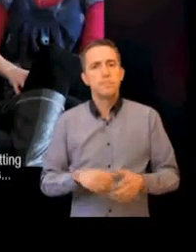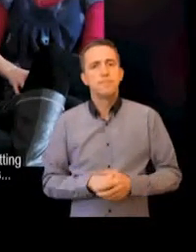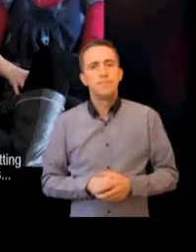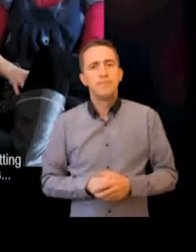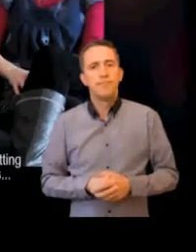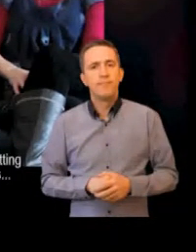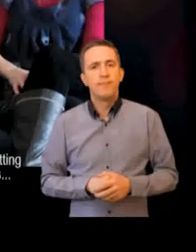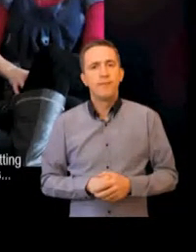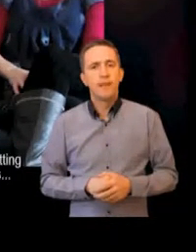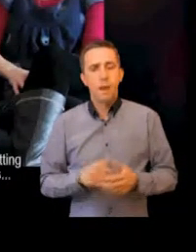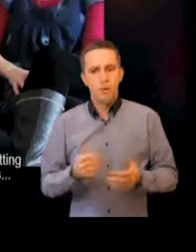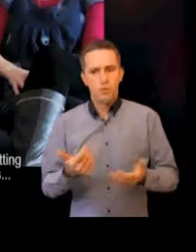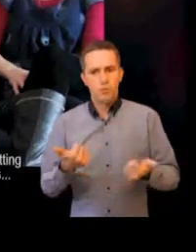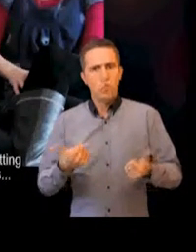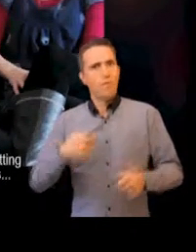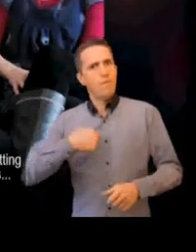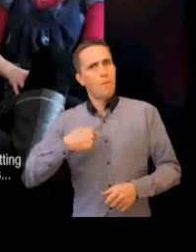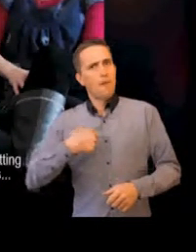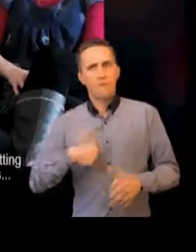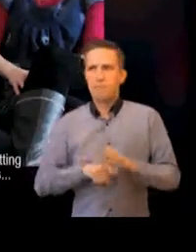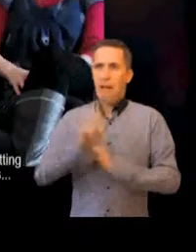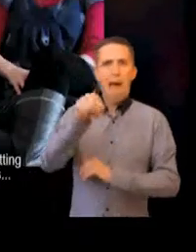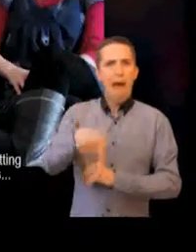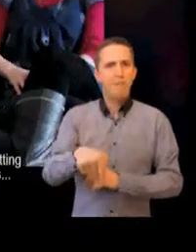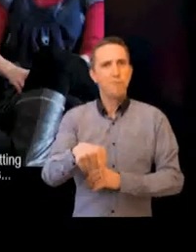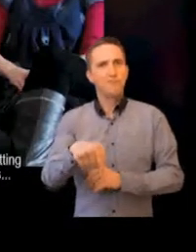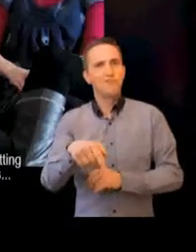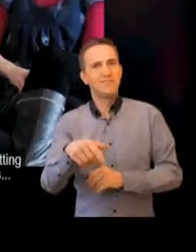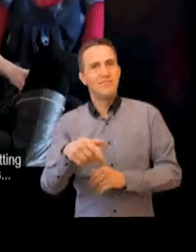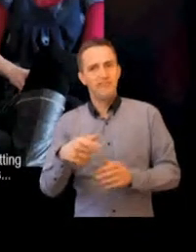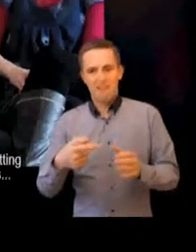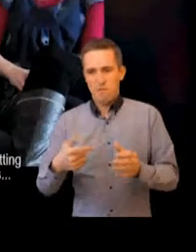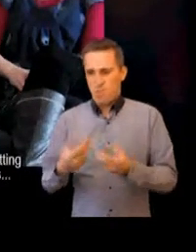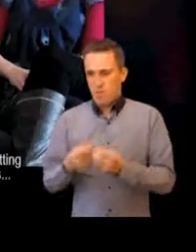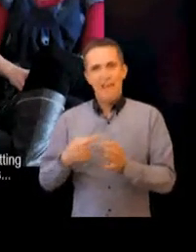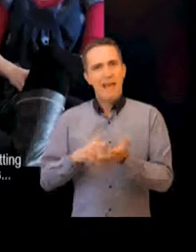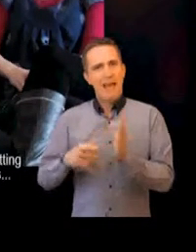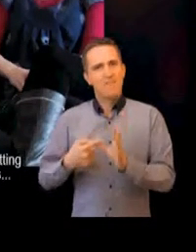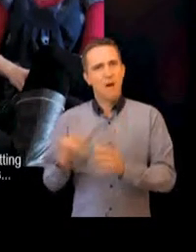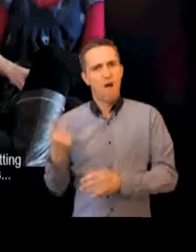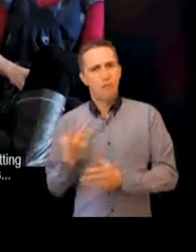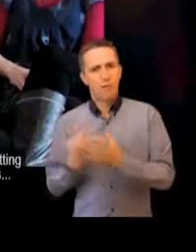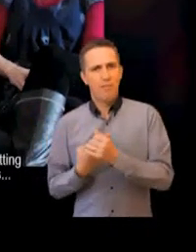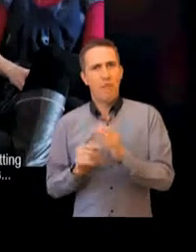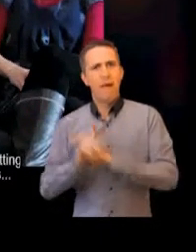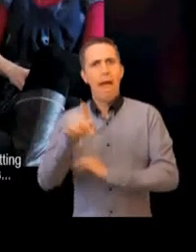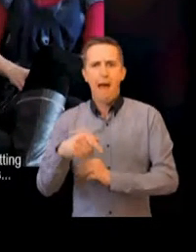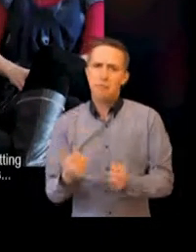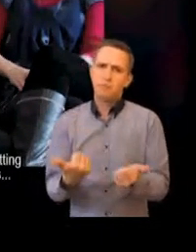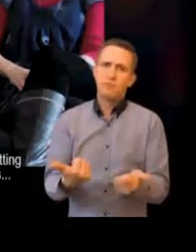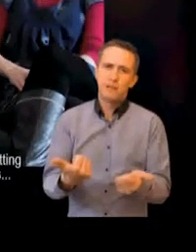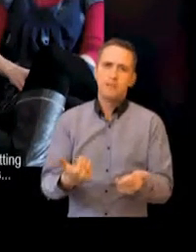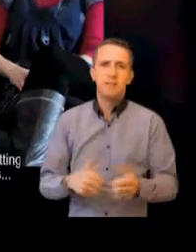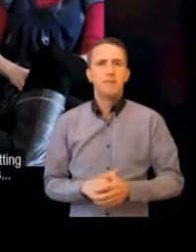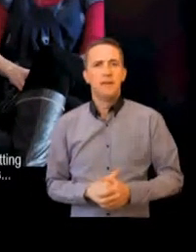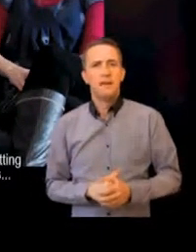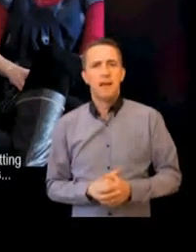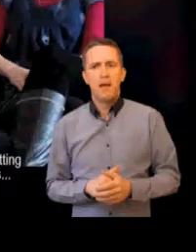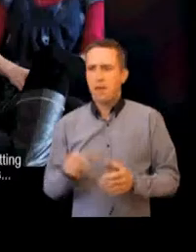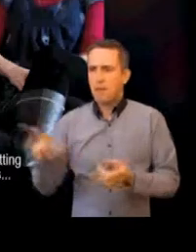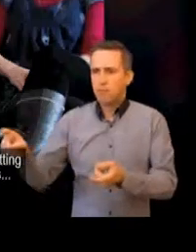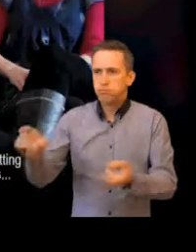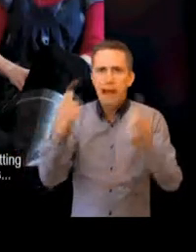we do things with vision, but keep the sounds still in the background, that calming her down, but encouraging her to look at things and feel for